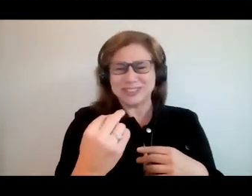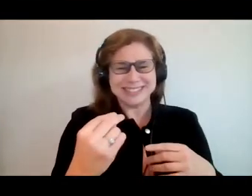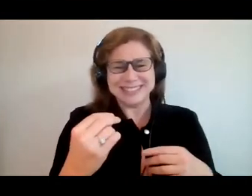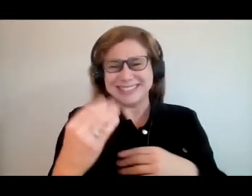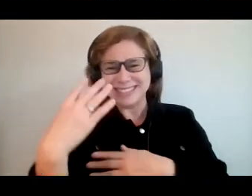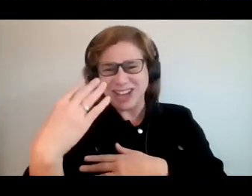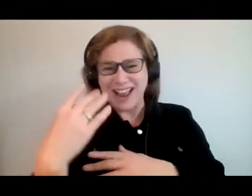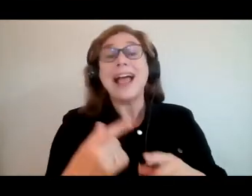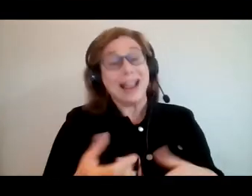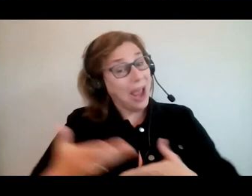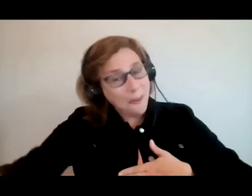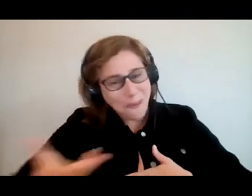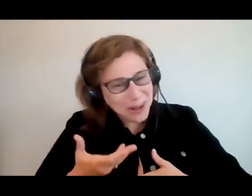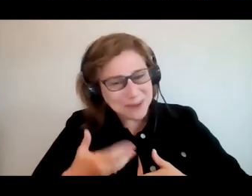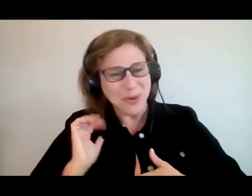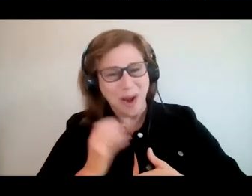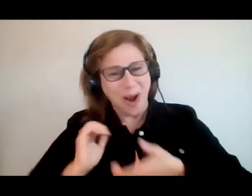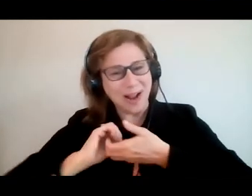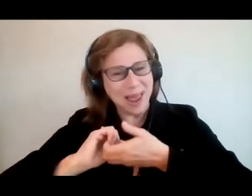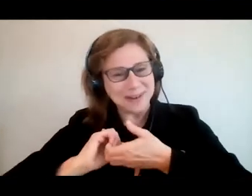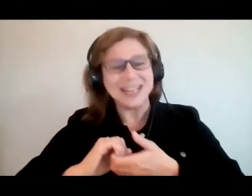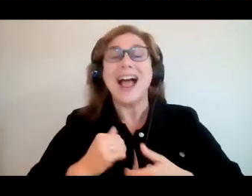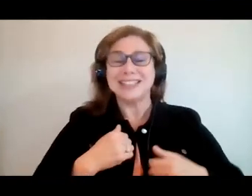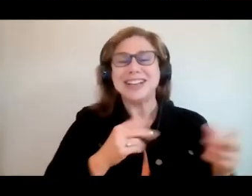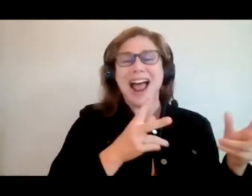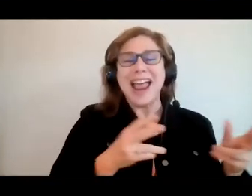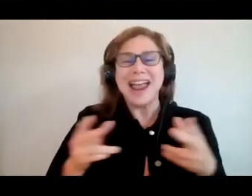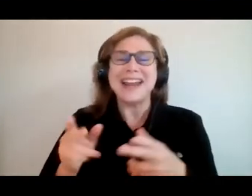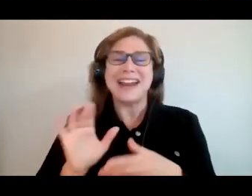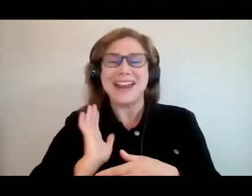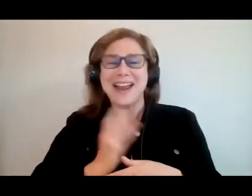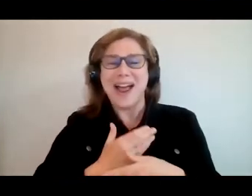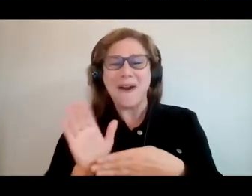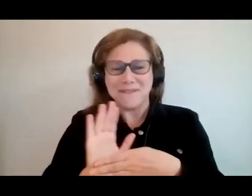Welcome to collaboration. Hey, I edited the film. It was not going to happen.